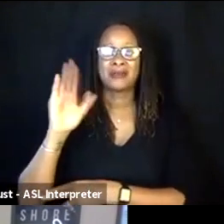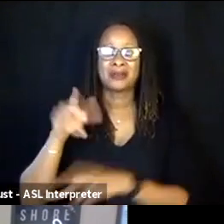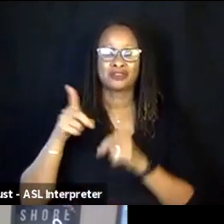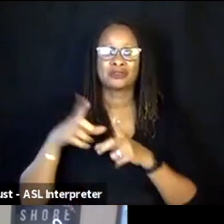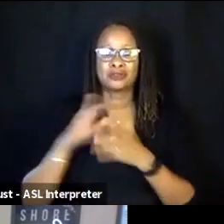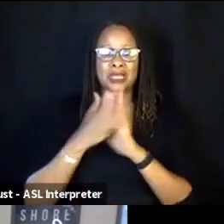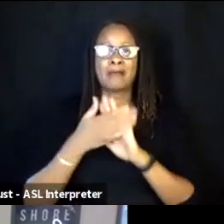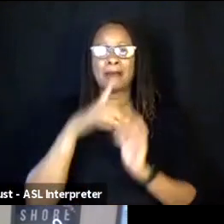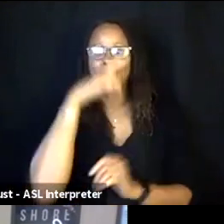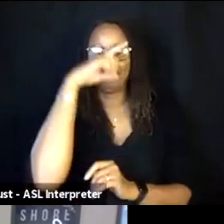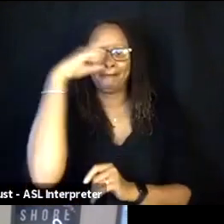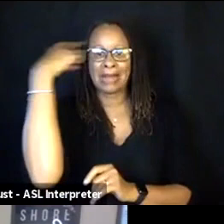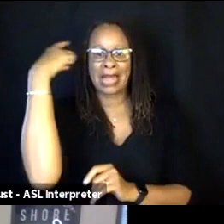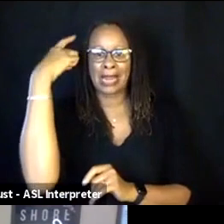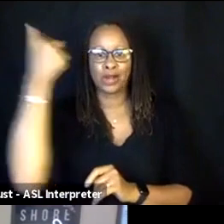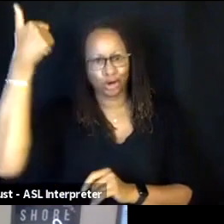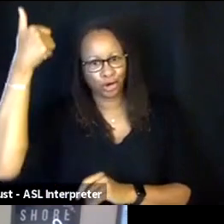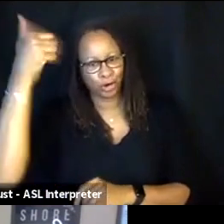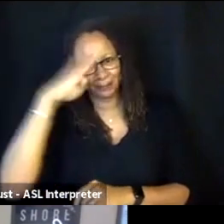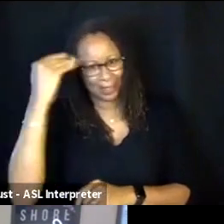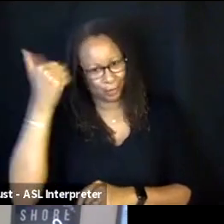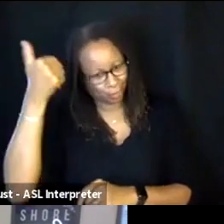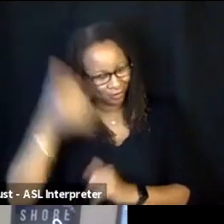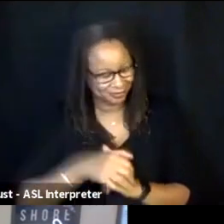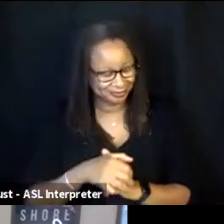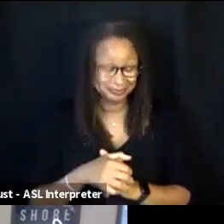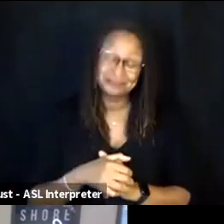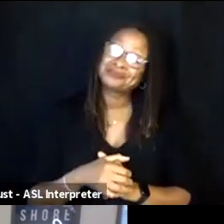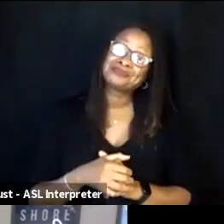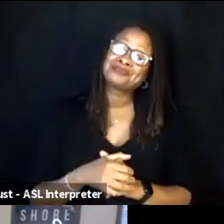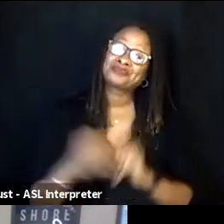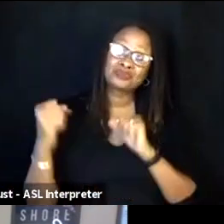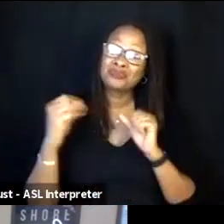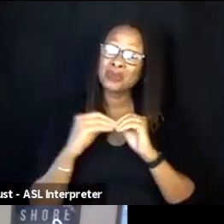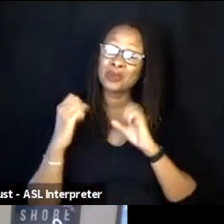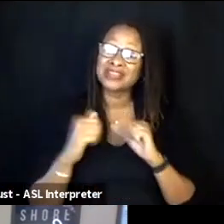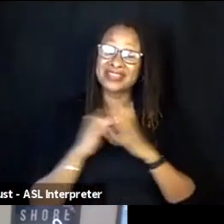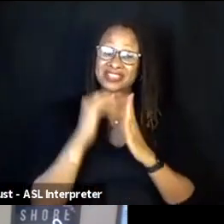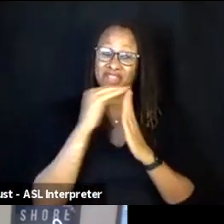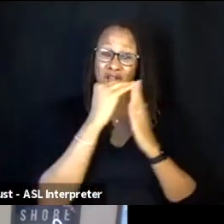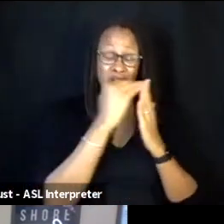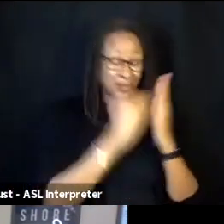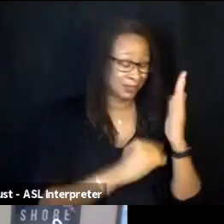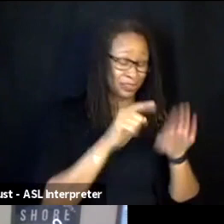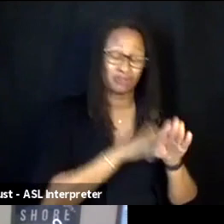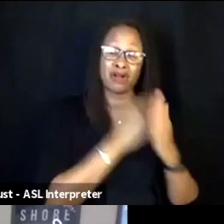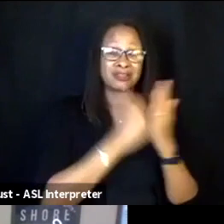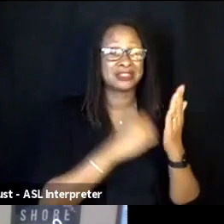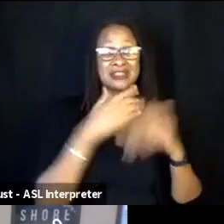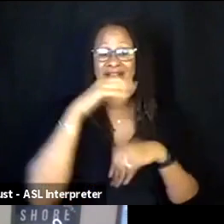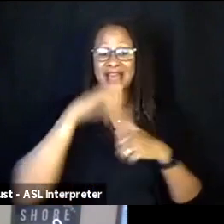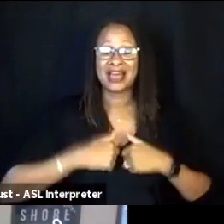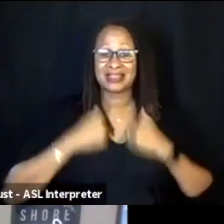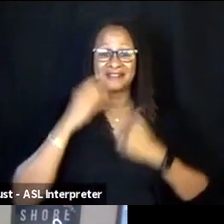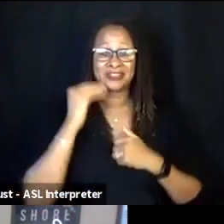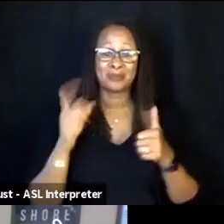blacker. And so, you know, and that was one of a long list of life experiences. The first job I really wanted as a